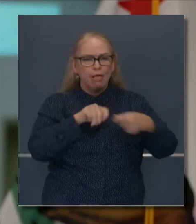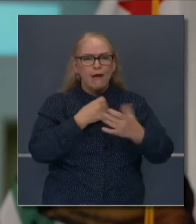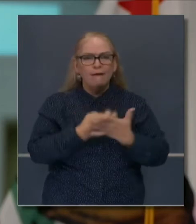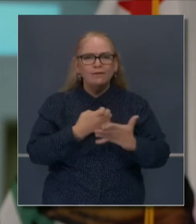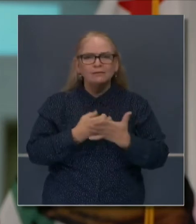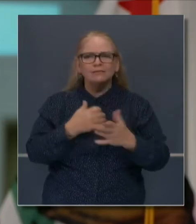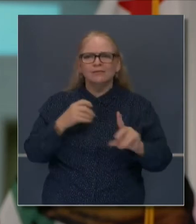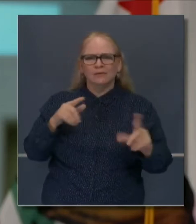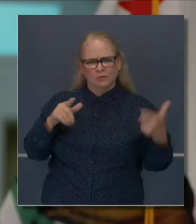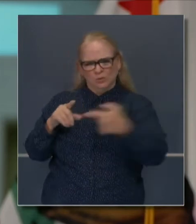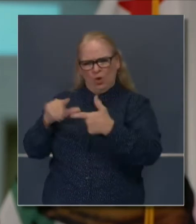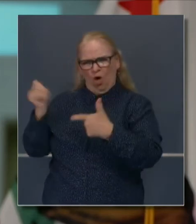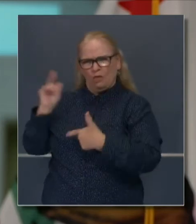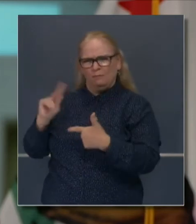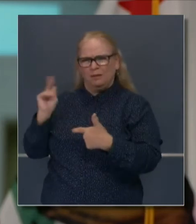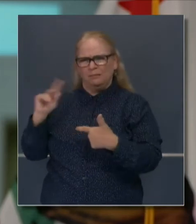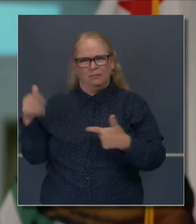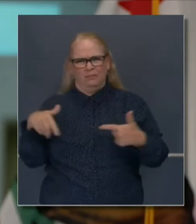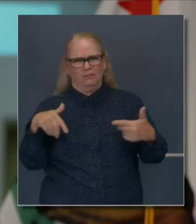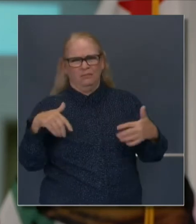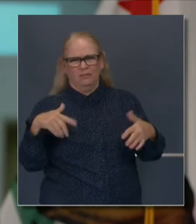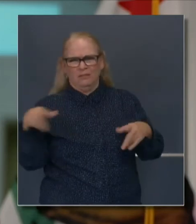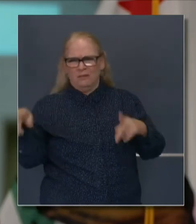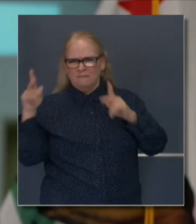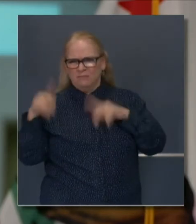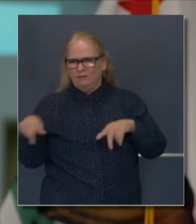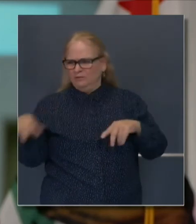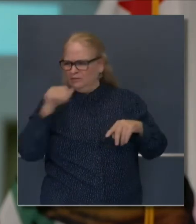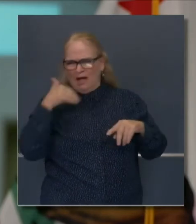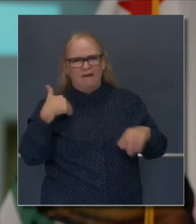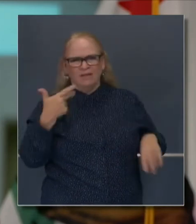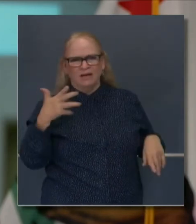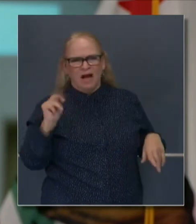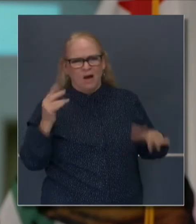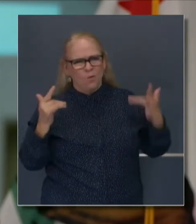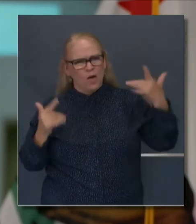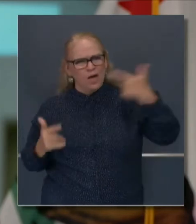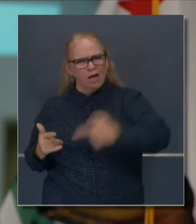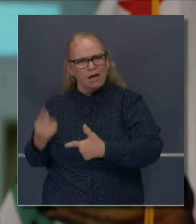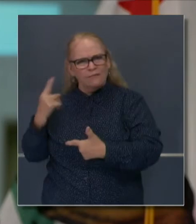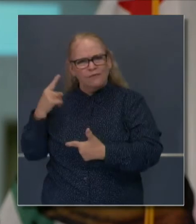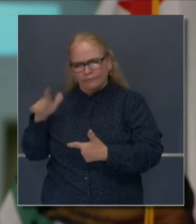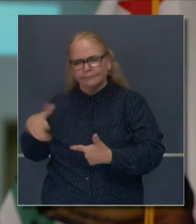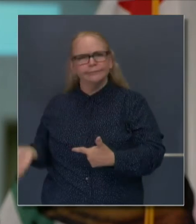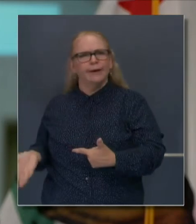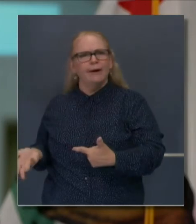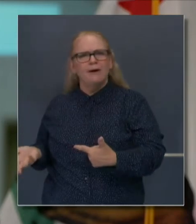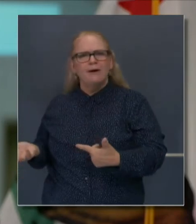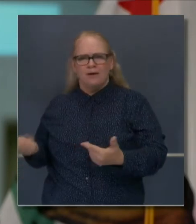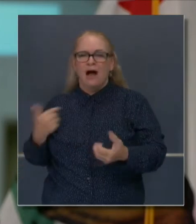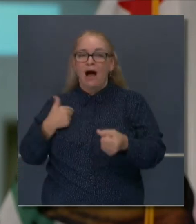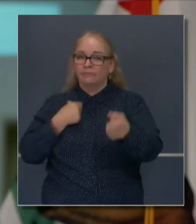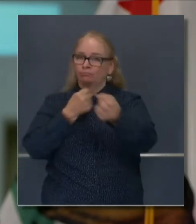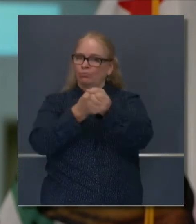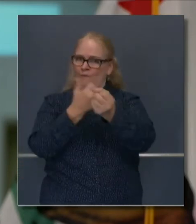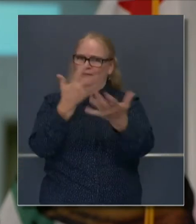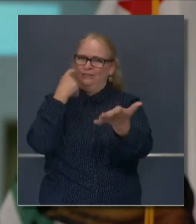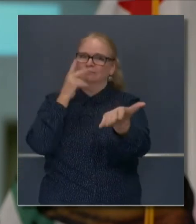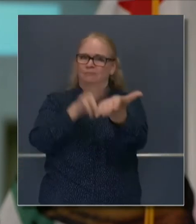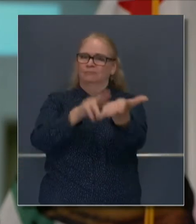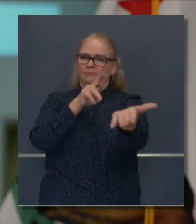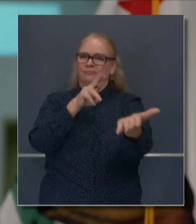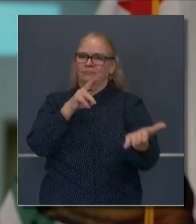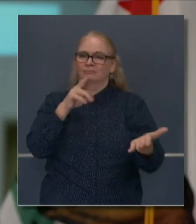to death. The state is advancing that cause, a cause I've long believed in and long supported, and I look forward to getting